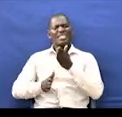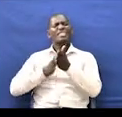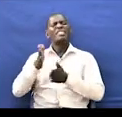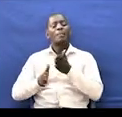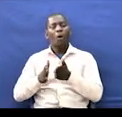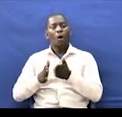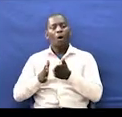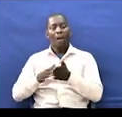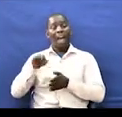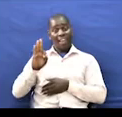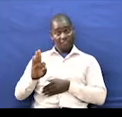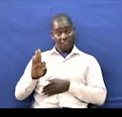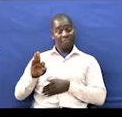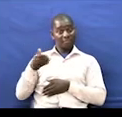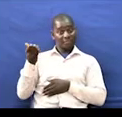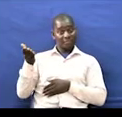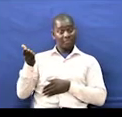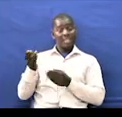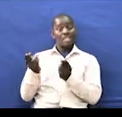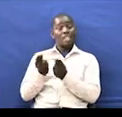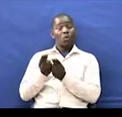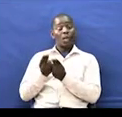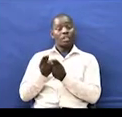F equals to 10 Newton.